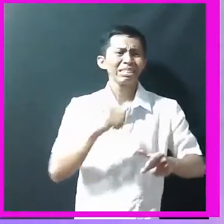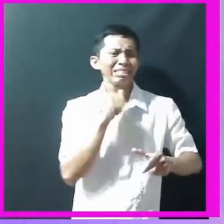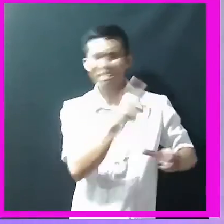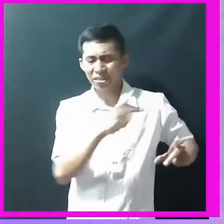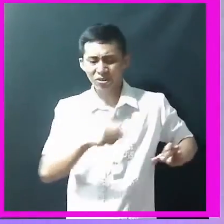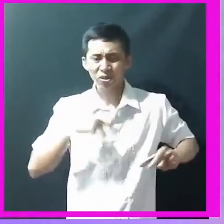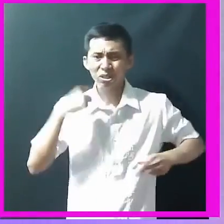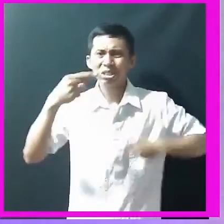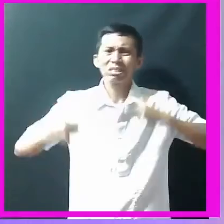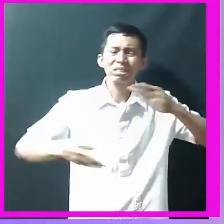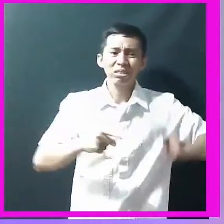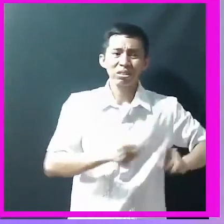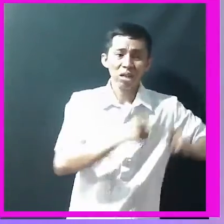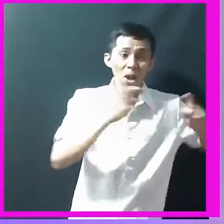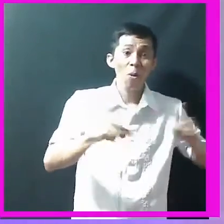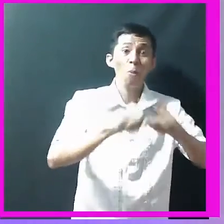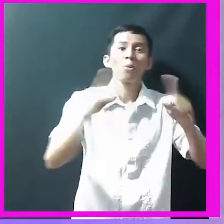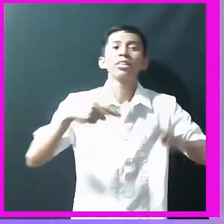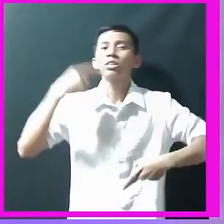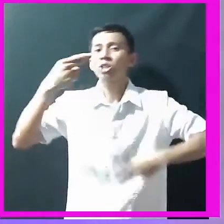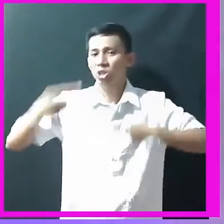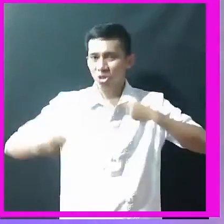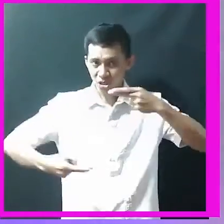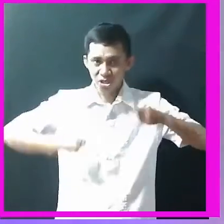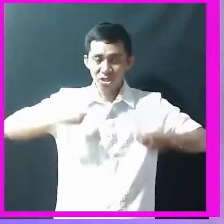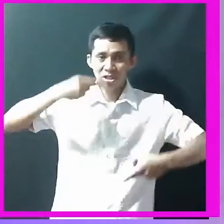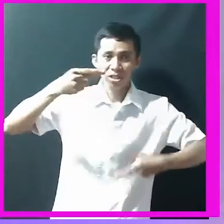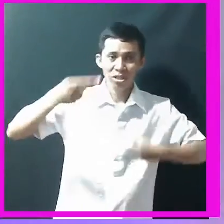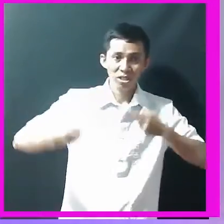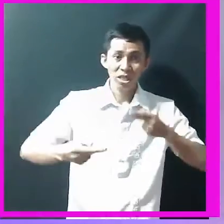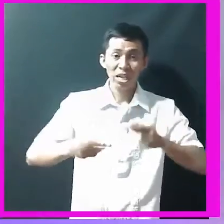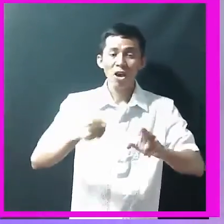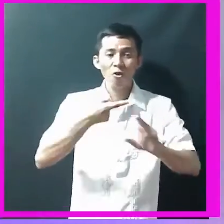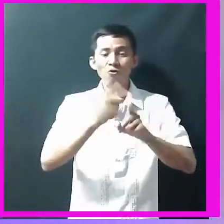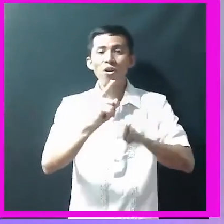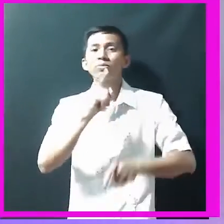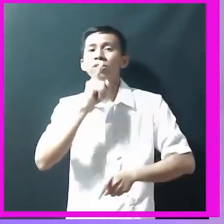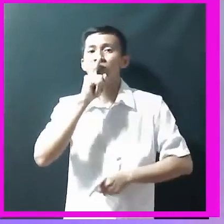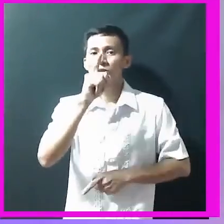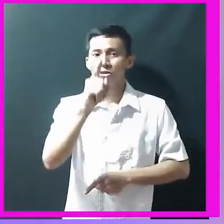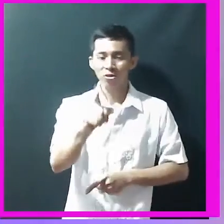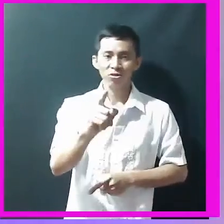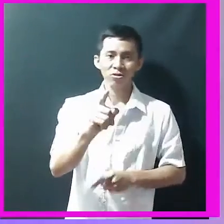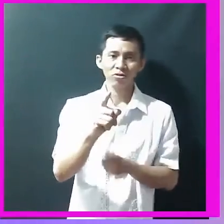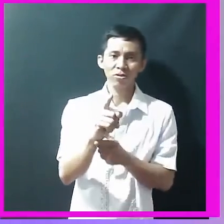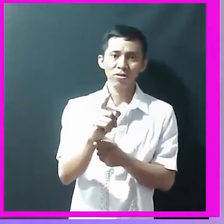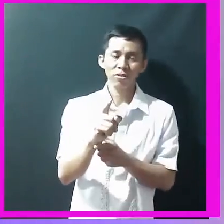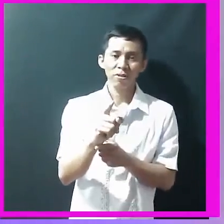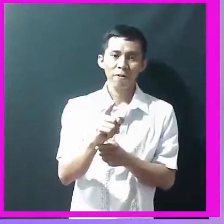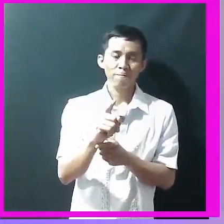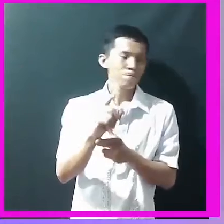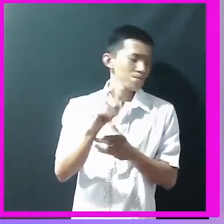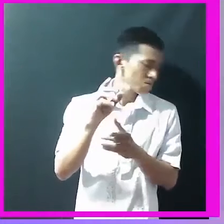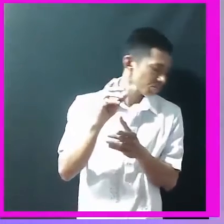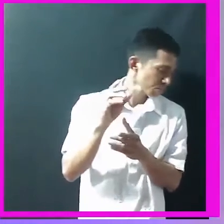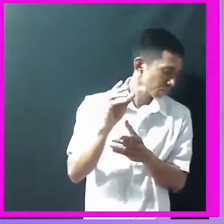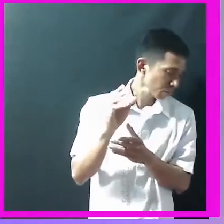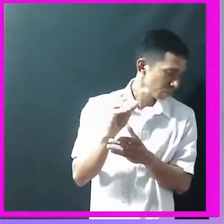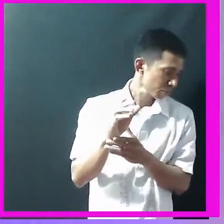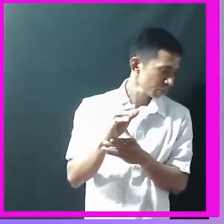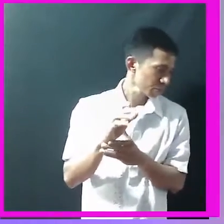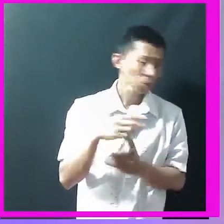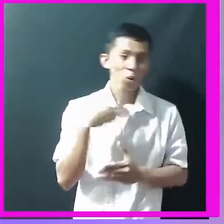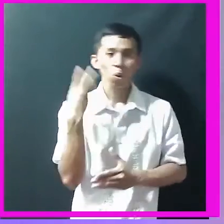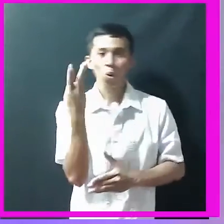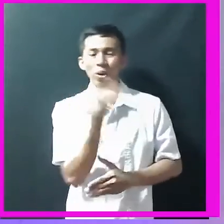iniquity, but rejoiceth in the truth. 2 Corinthians 13, verse number 8, for we